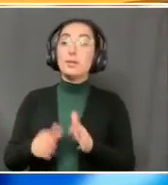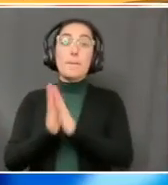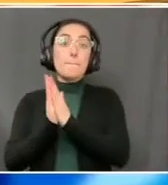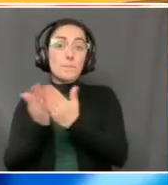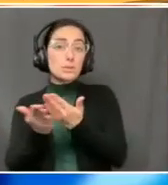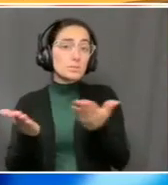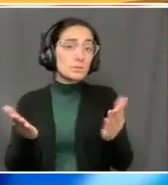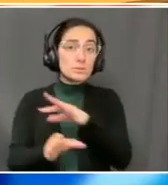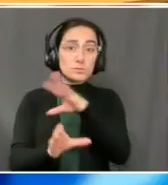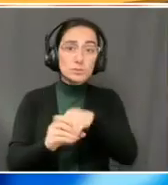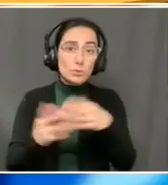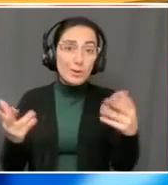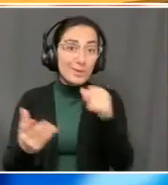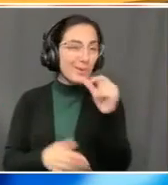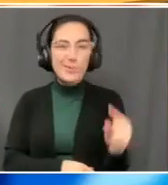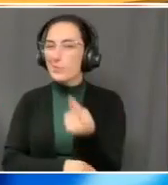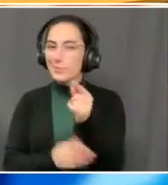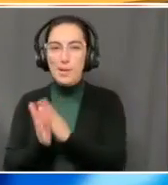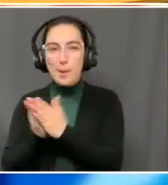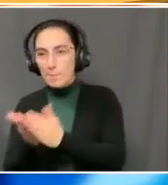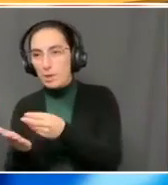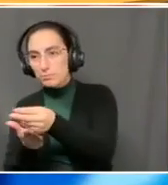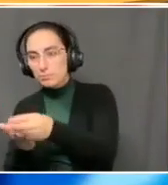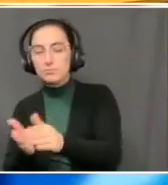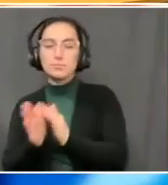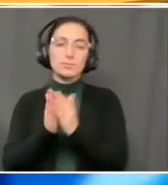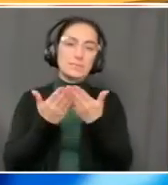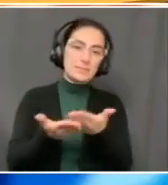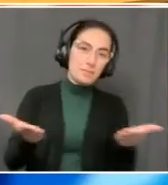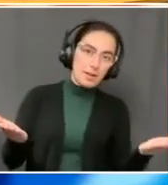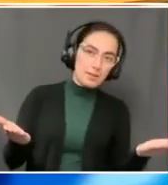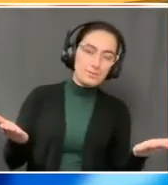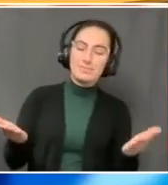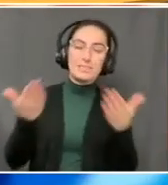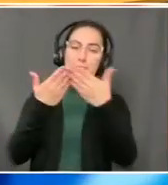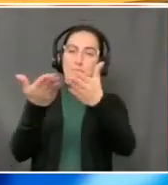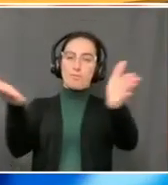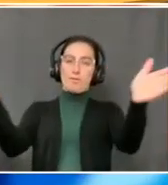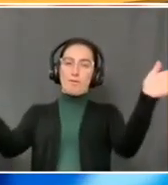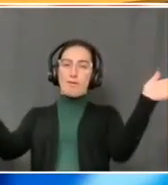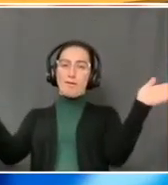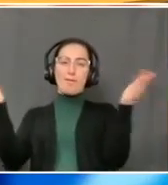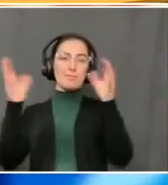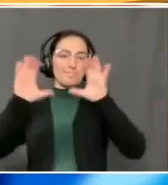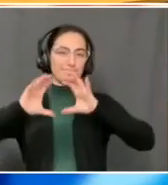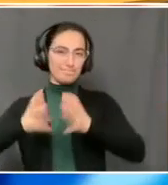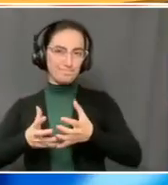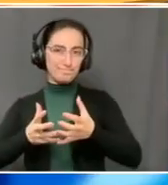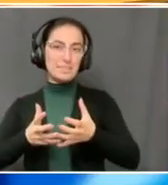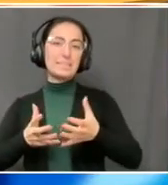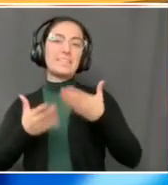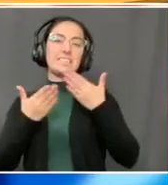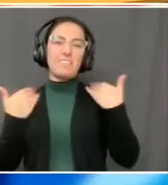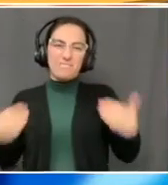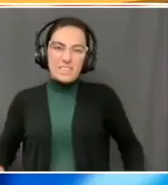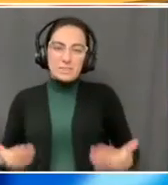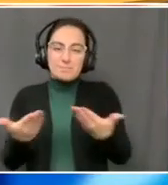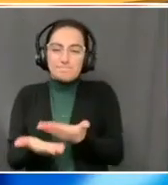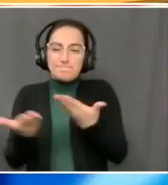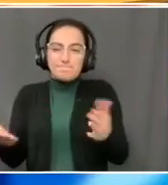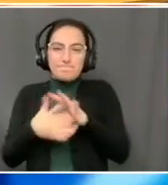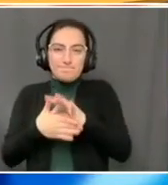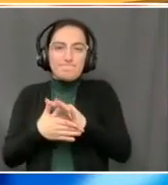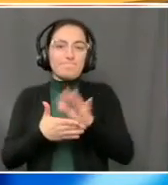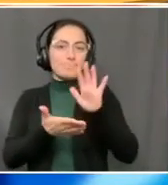just books and supplies. It's a pretty broad category, and it's those physical things that school districts purchase. And so you'll see